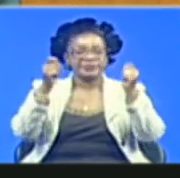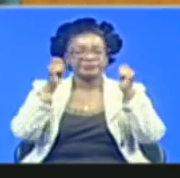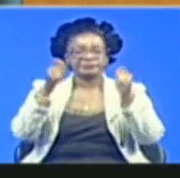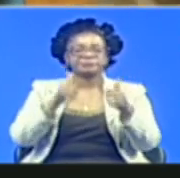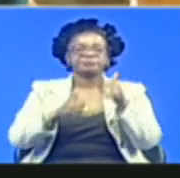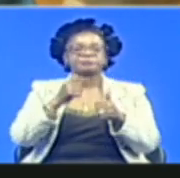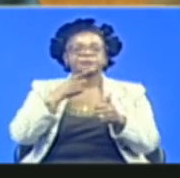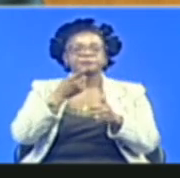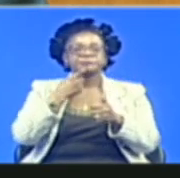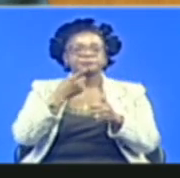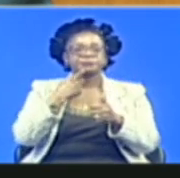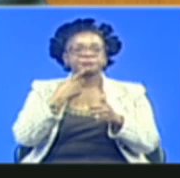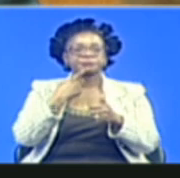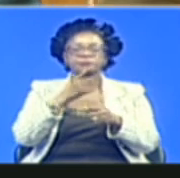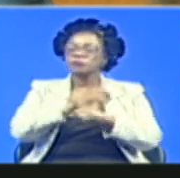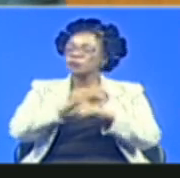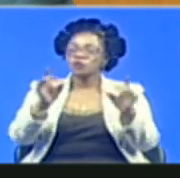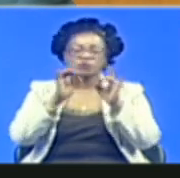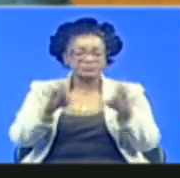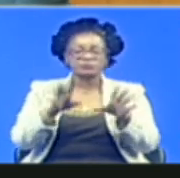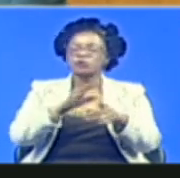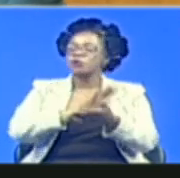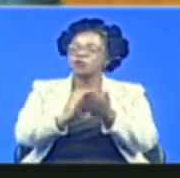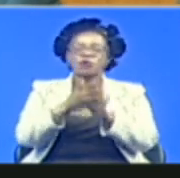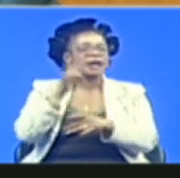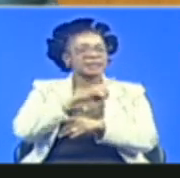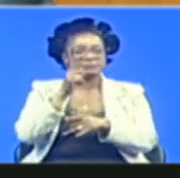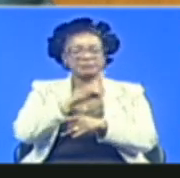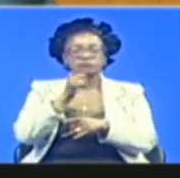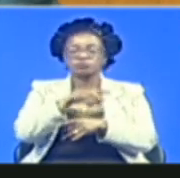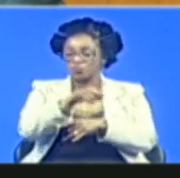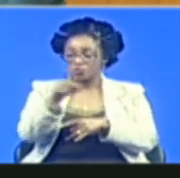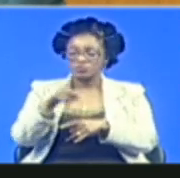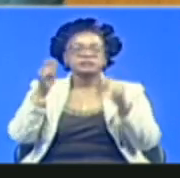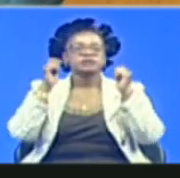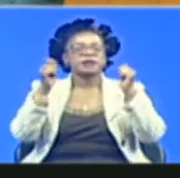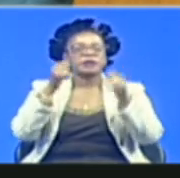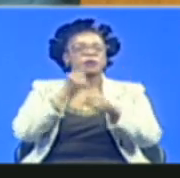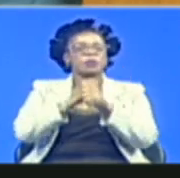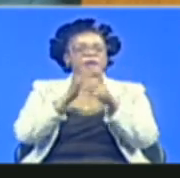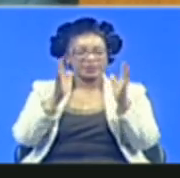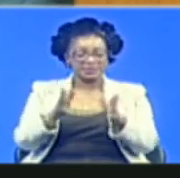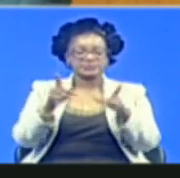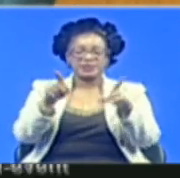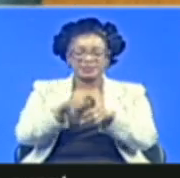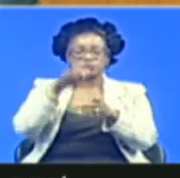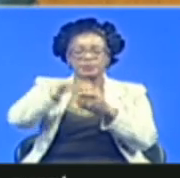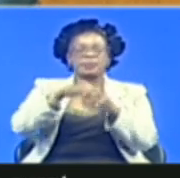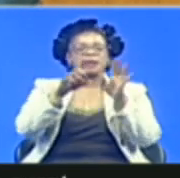no knockouts, no dismissals, no harassment to those striking workers, as they are within the law.